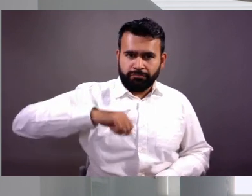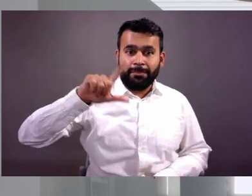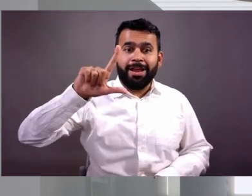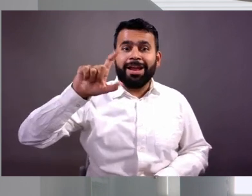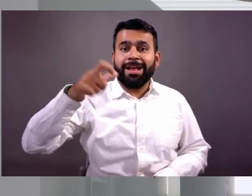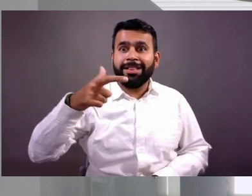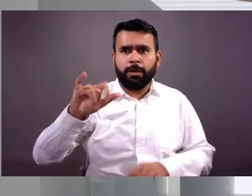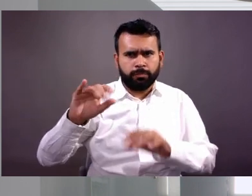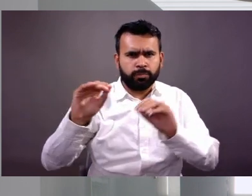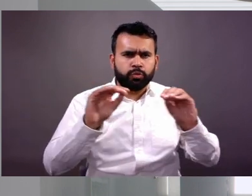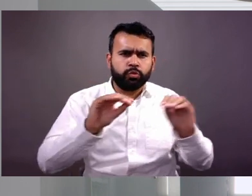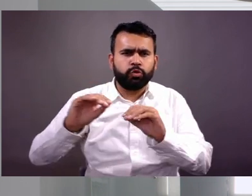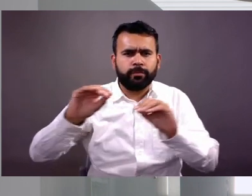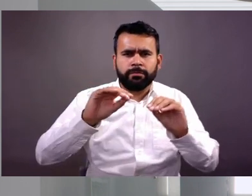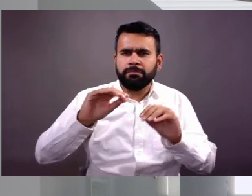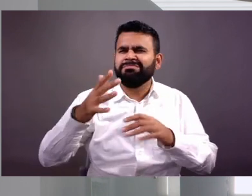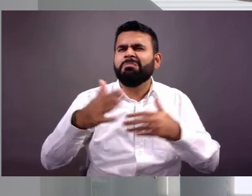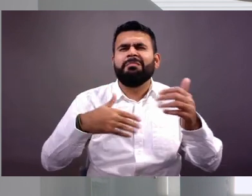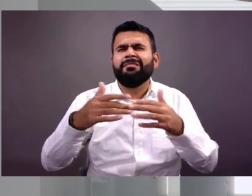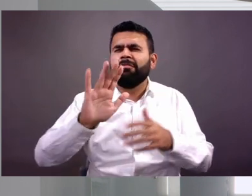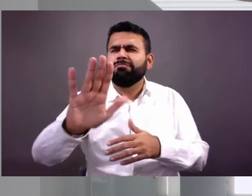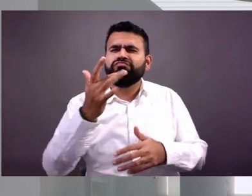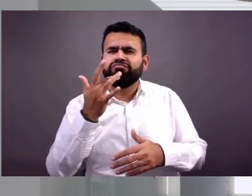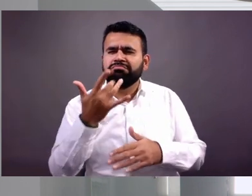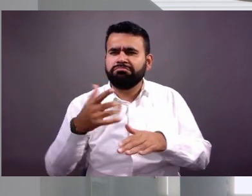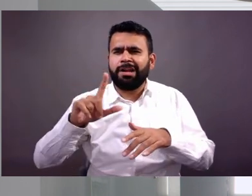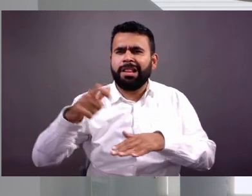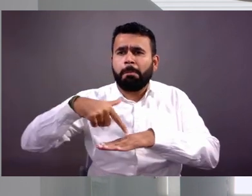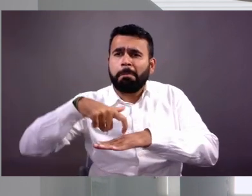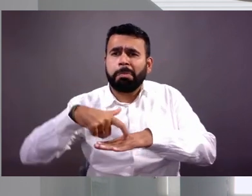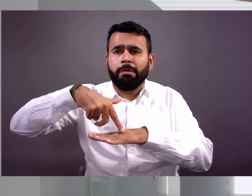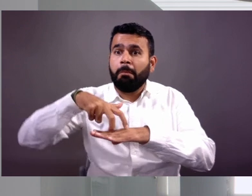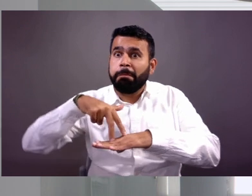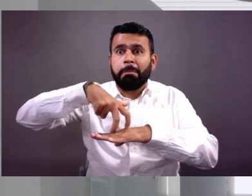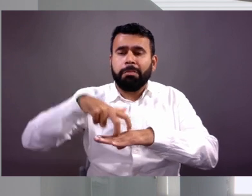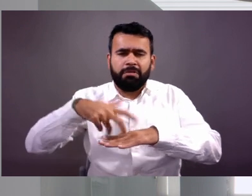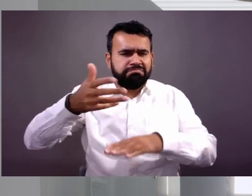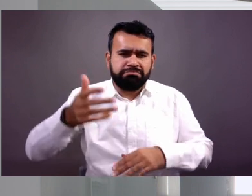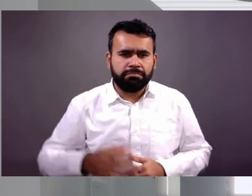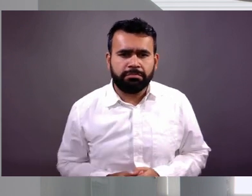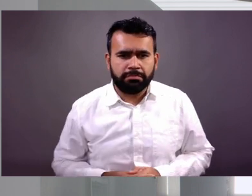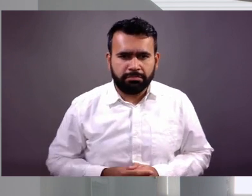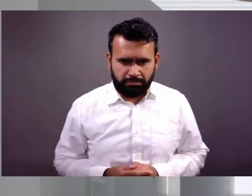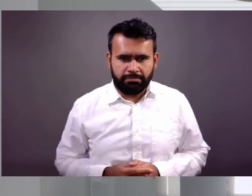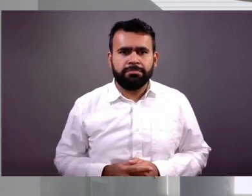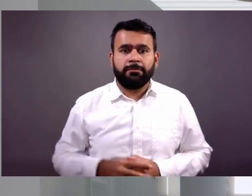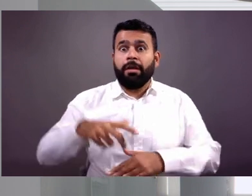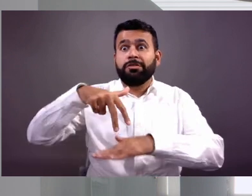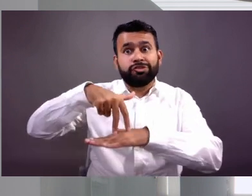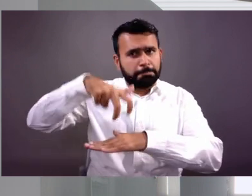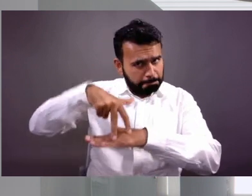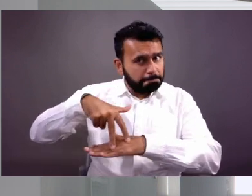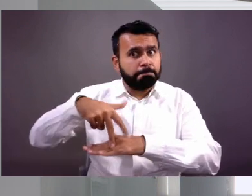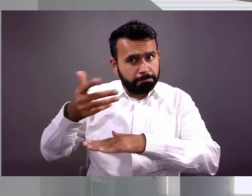to be moving like that way, like whatever direction you're going, and then you're going to be moving with